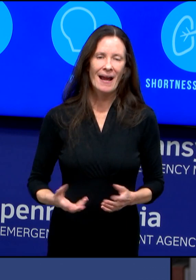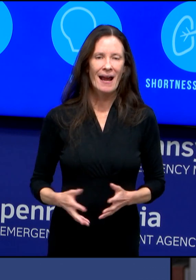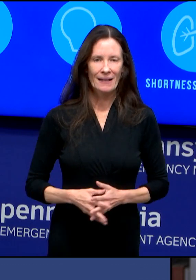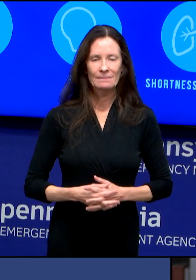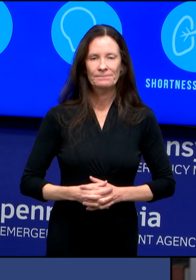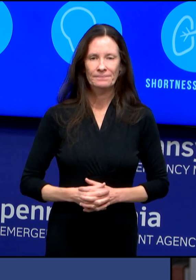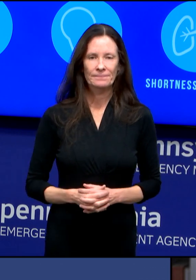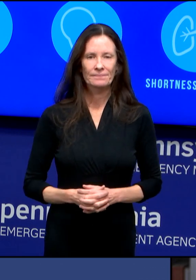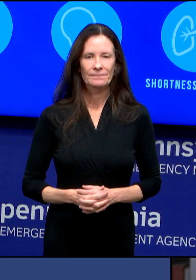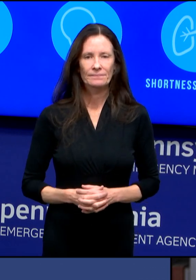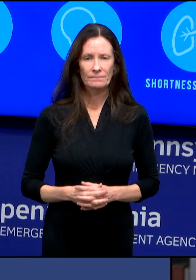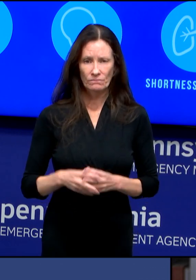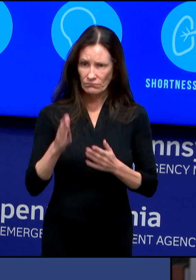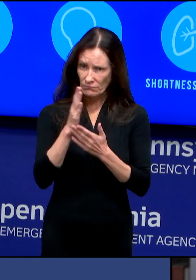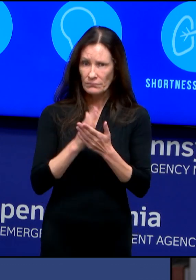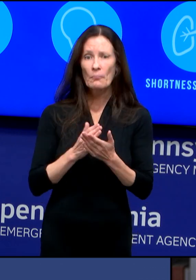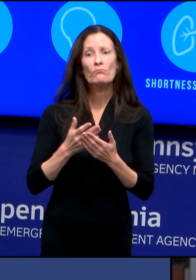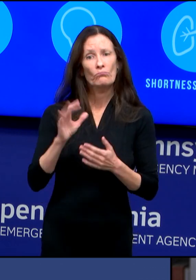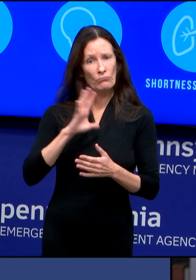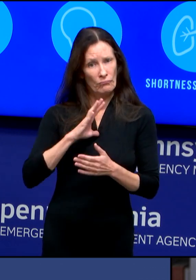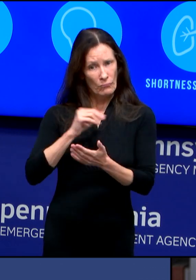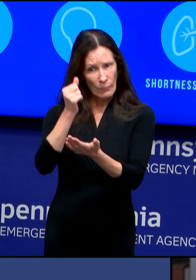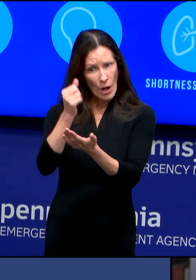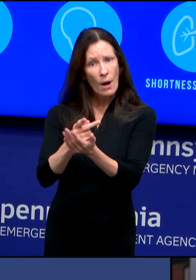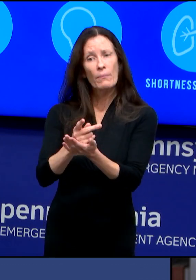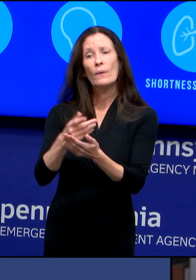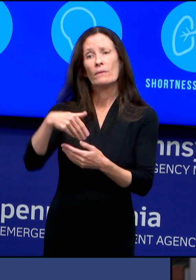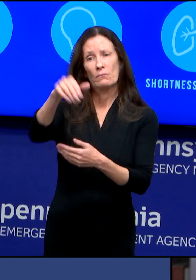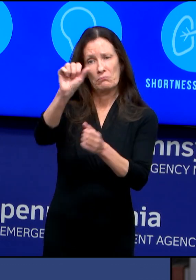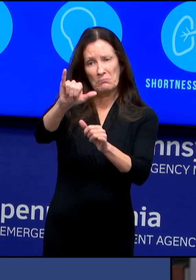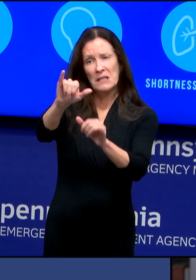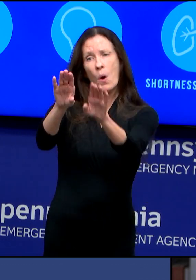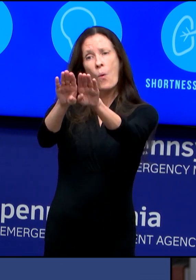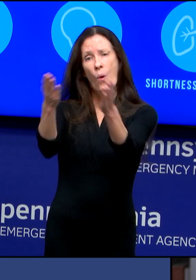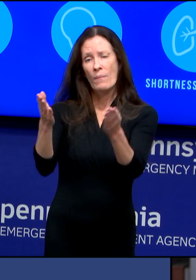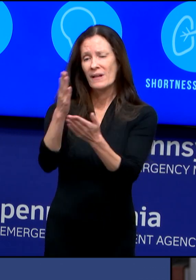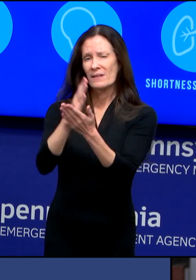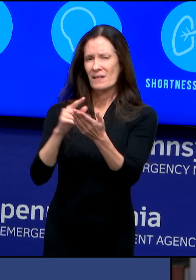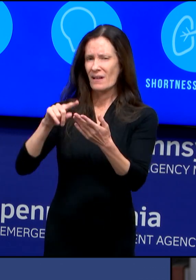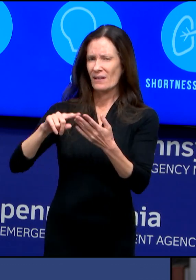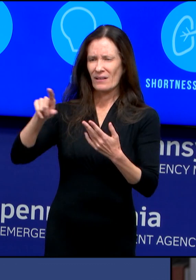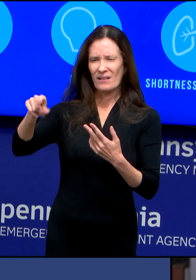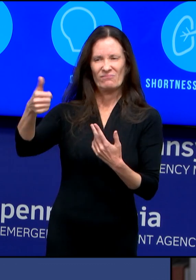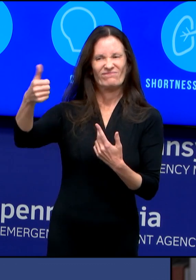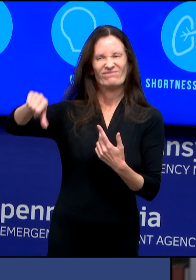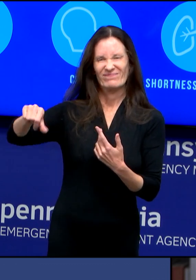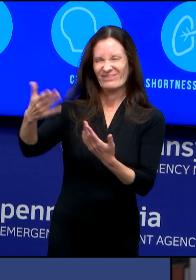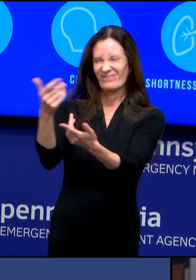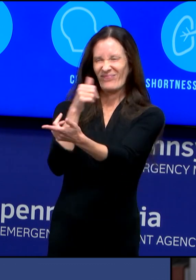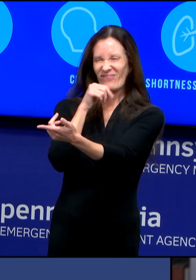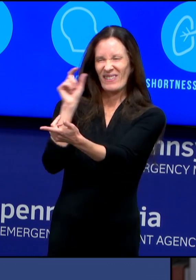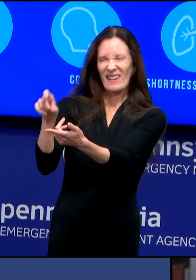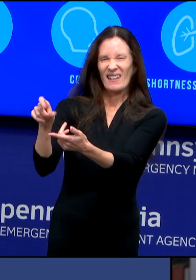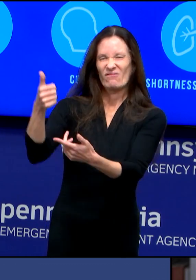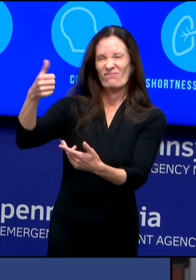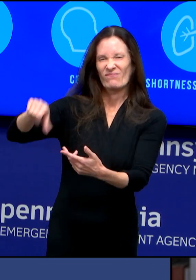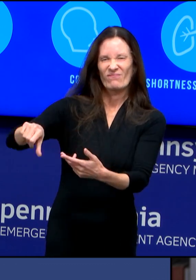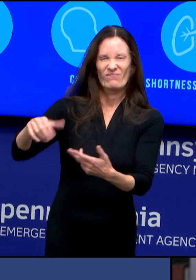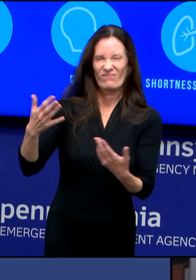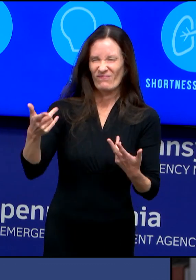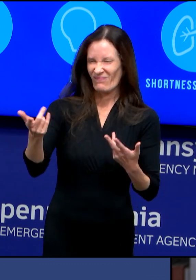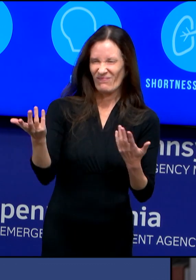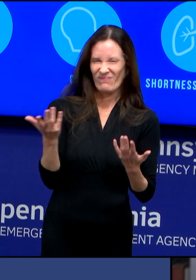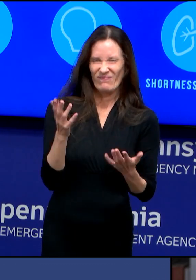third category of people who have asked for a waiver, and we said you really don't need one because you fall within the guidelines that